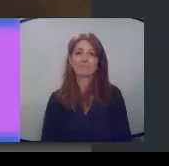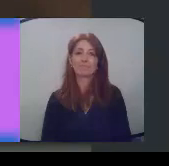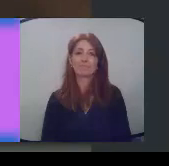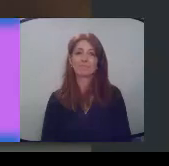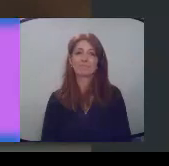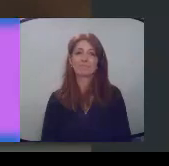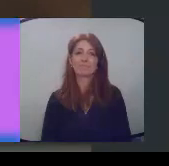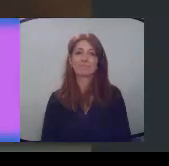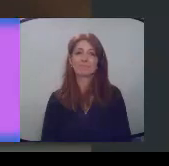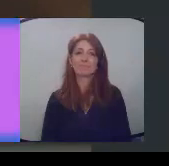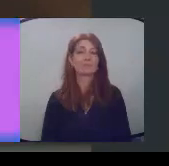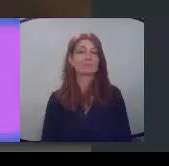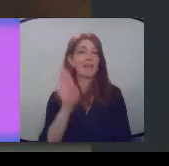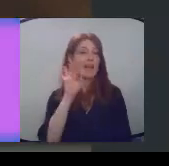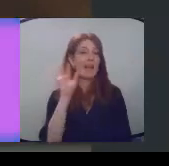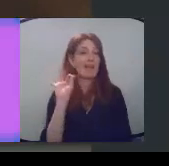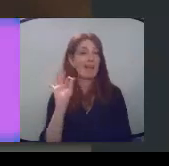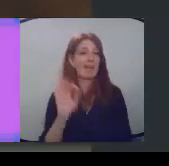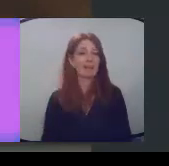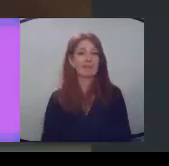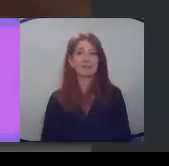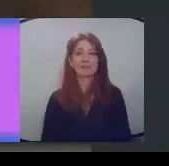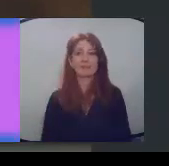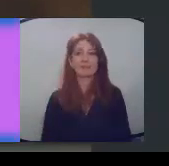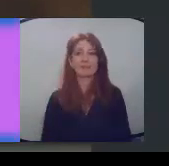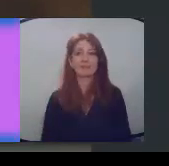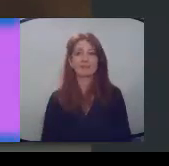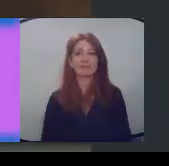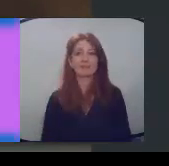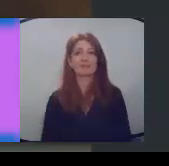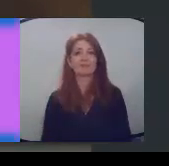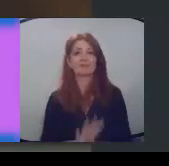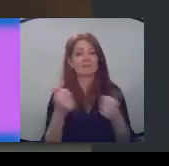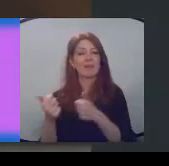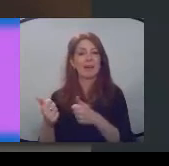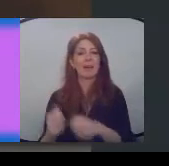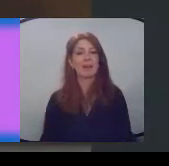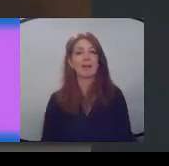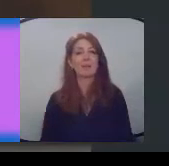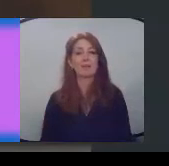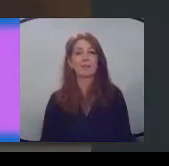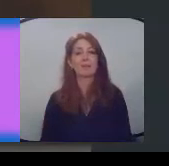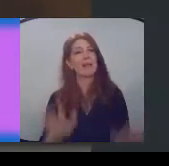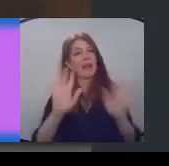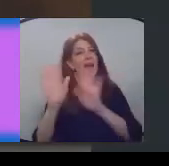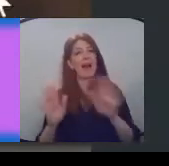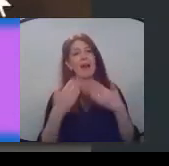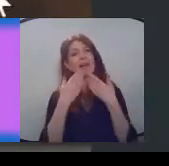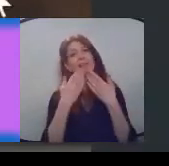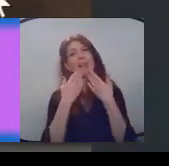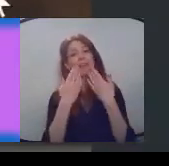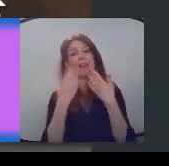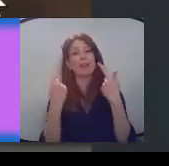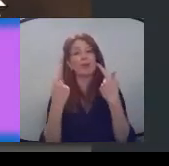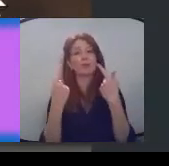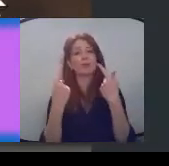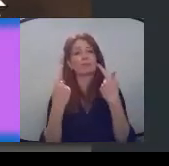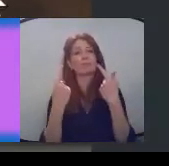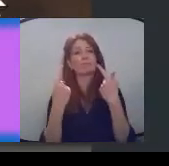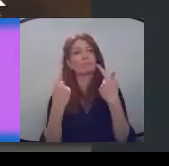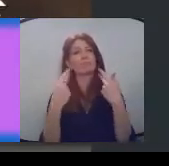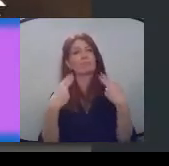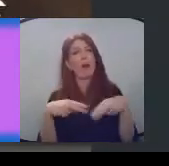Can you guys hear me? We can hear you now. Okay, perfect. So, hi guys. Thank you so much for letting me be